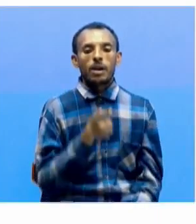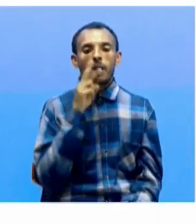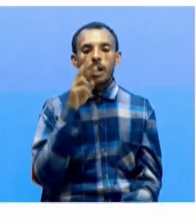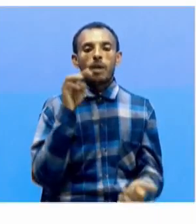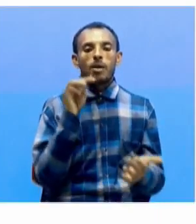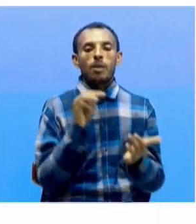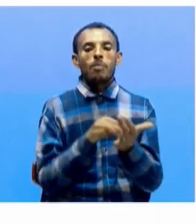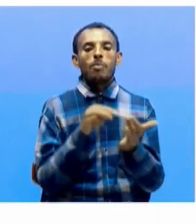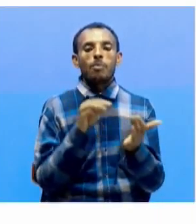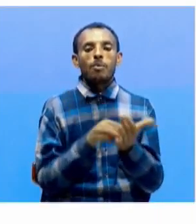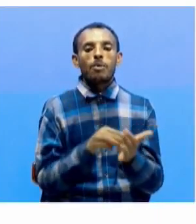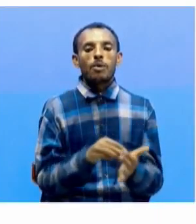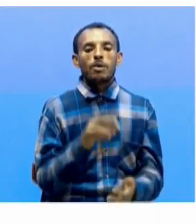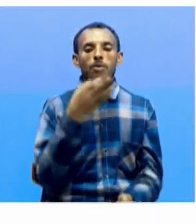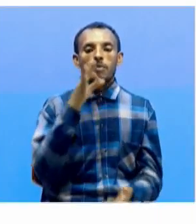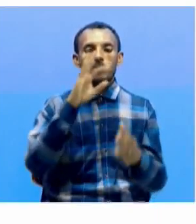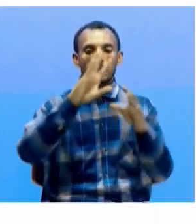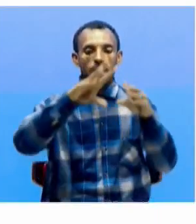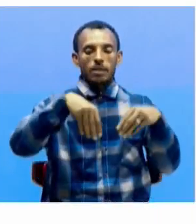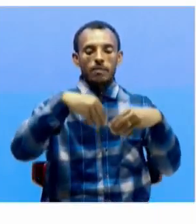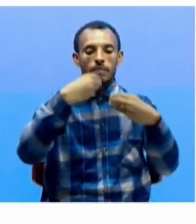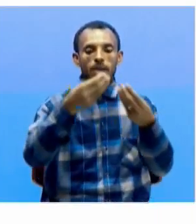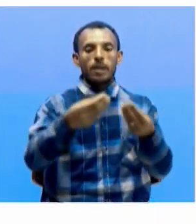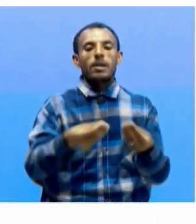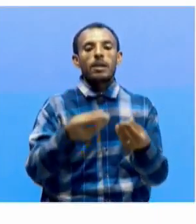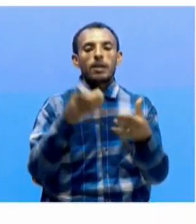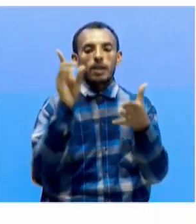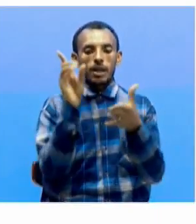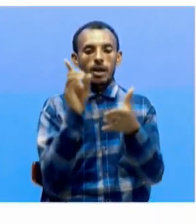modes of the given